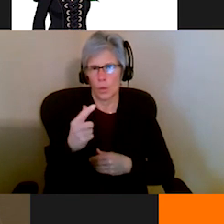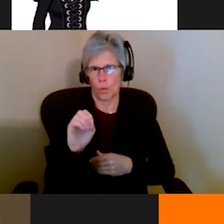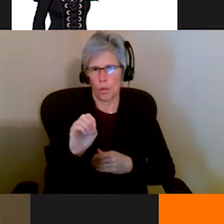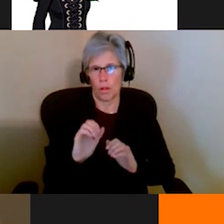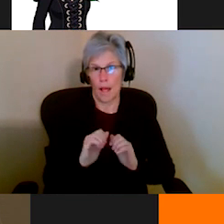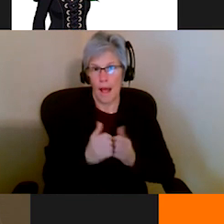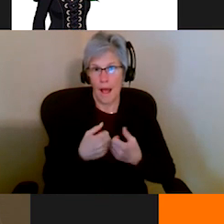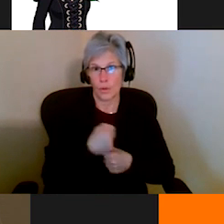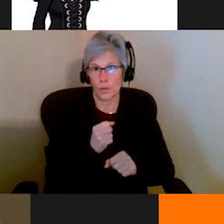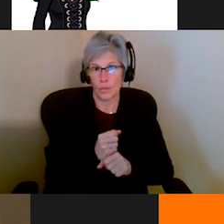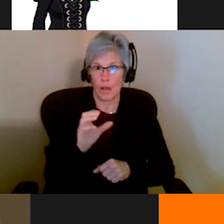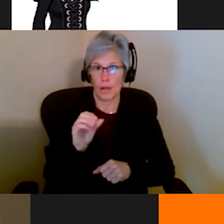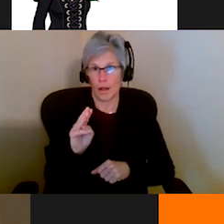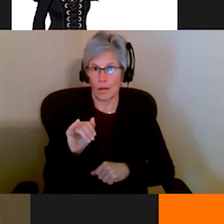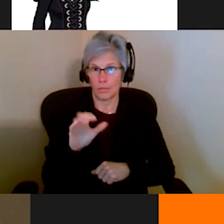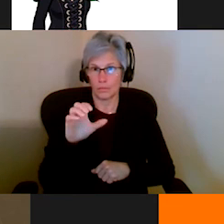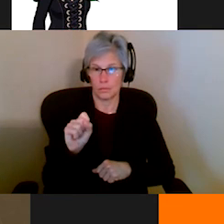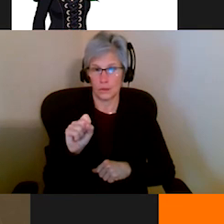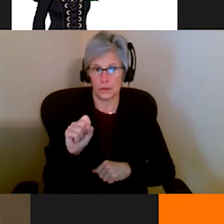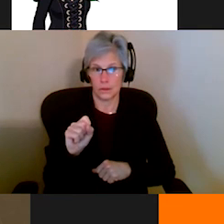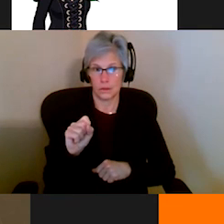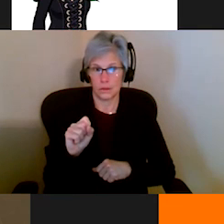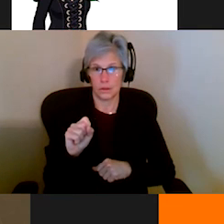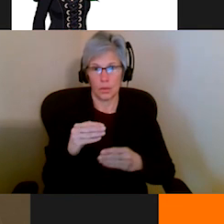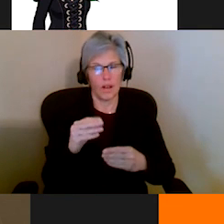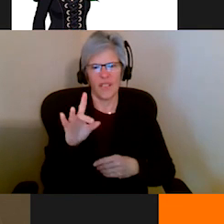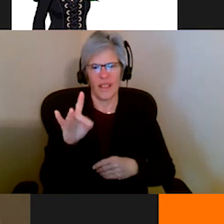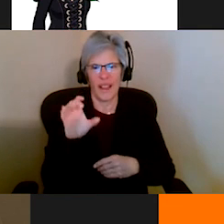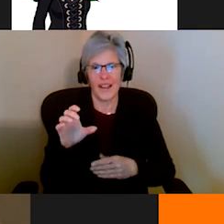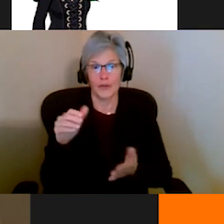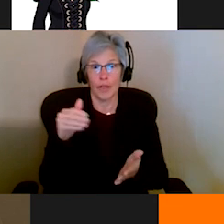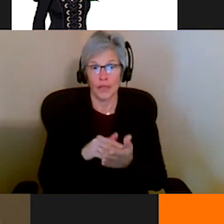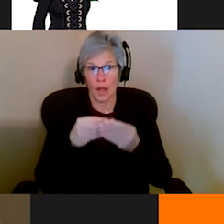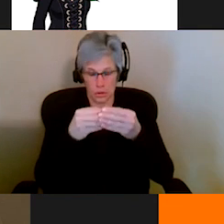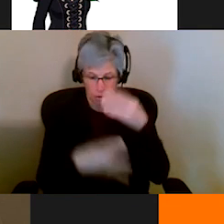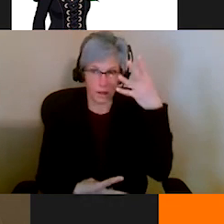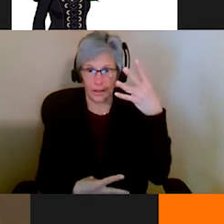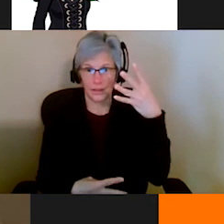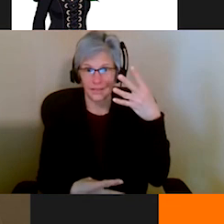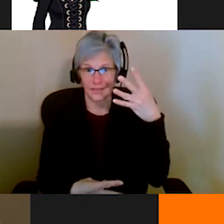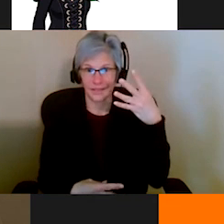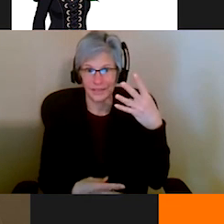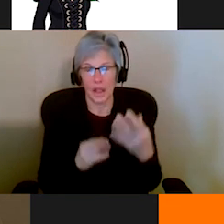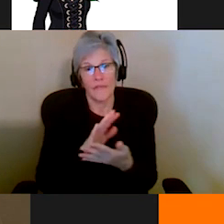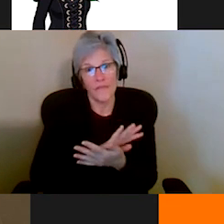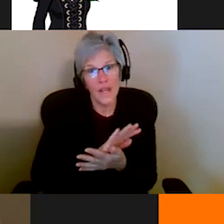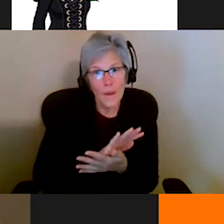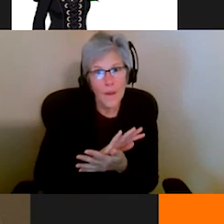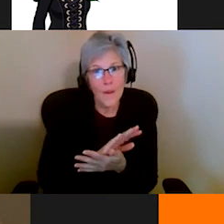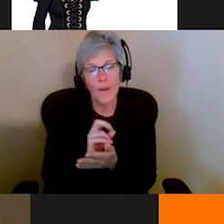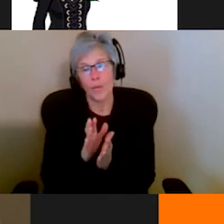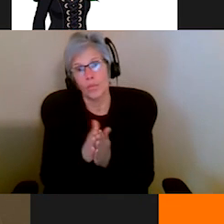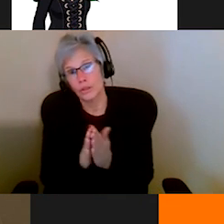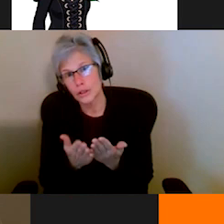comics, there's like 800,000 entries online, whether it's a video or whether it's a book